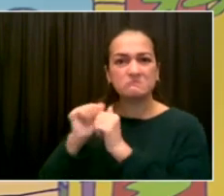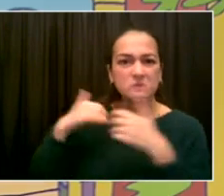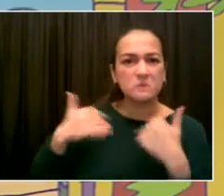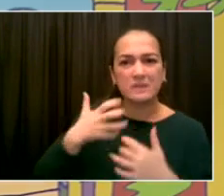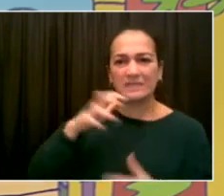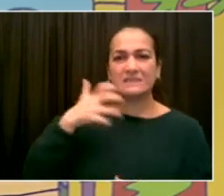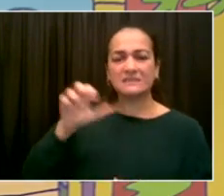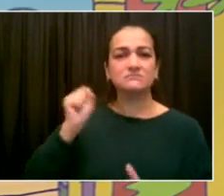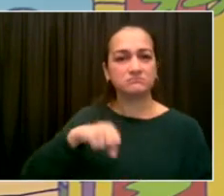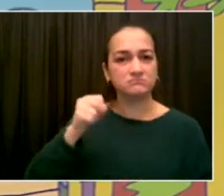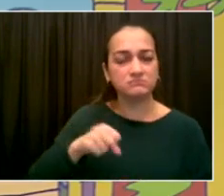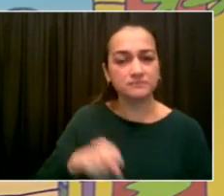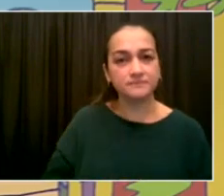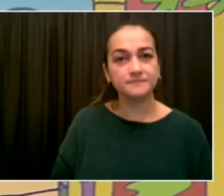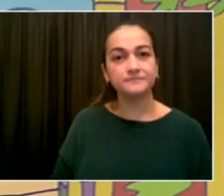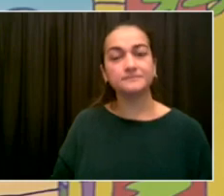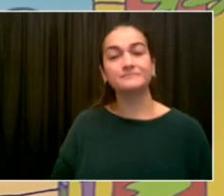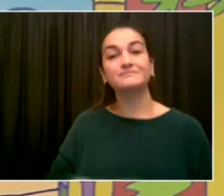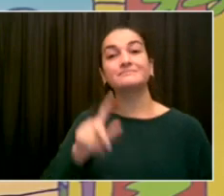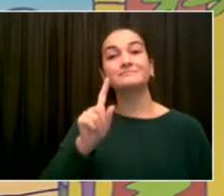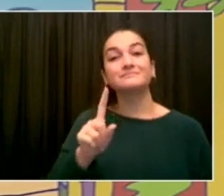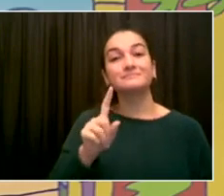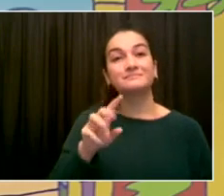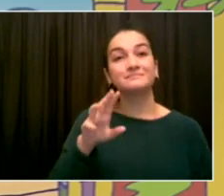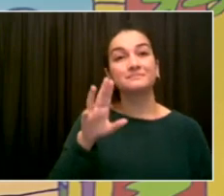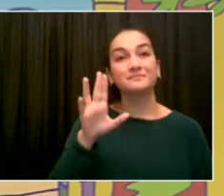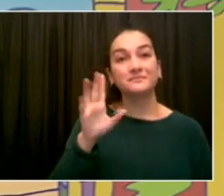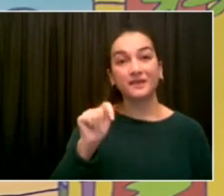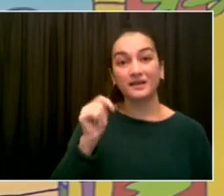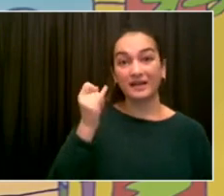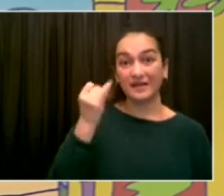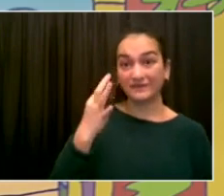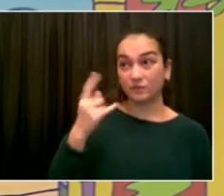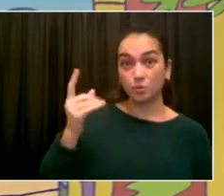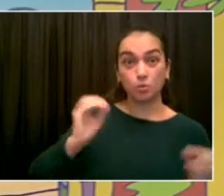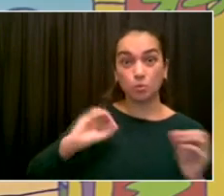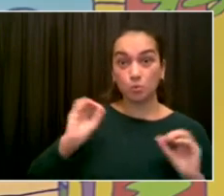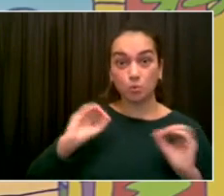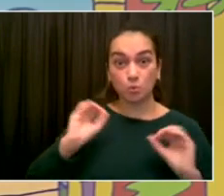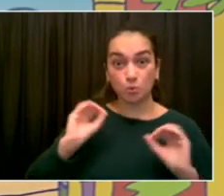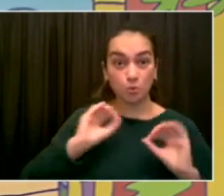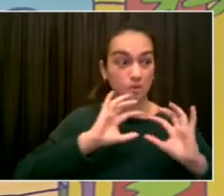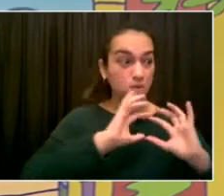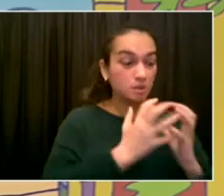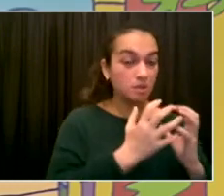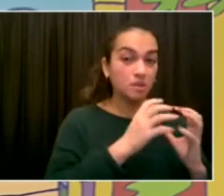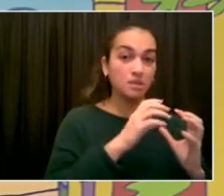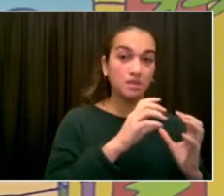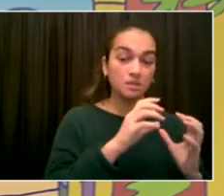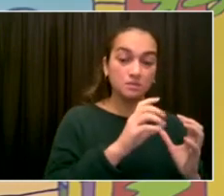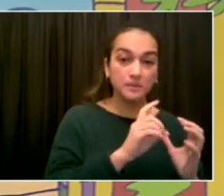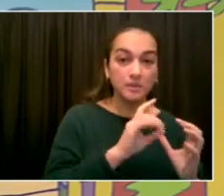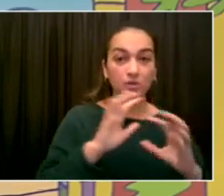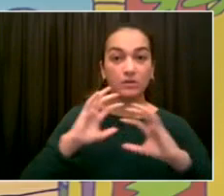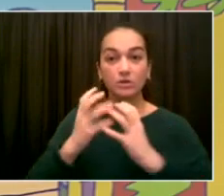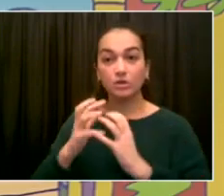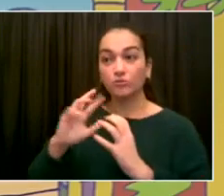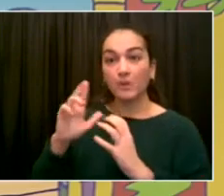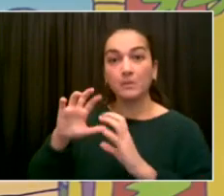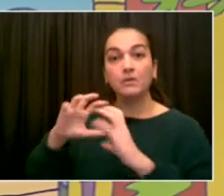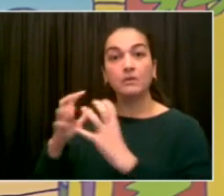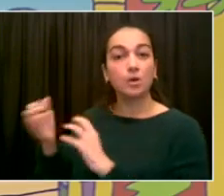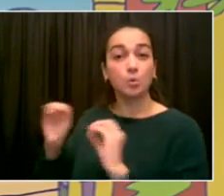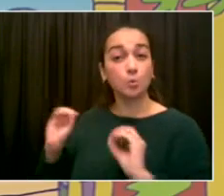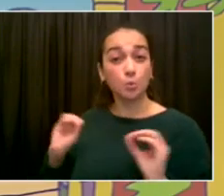an impact. Both our election system, the way it's structured now with the primaries, and our campaign finance system, which we did a lot to